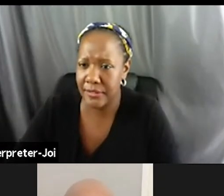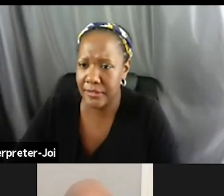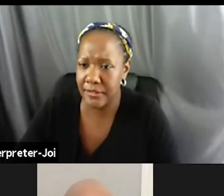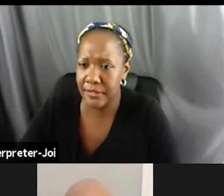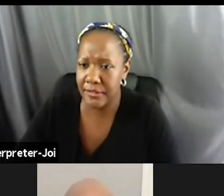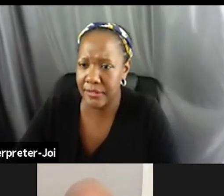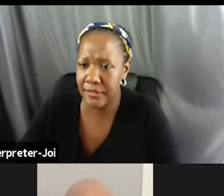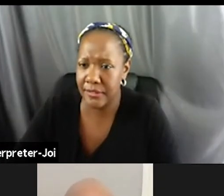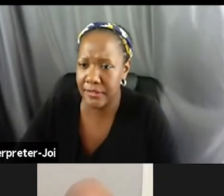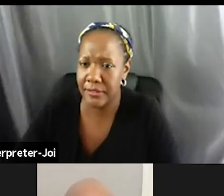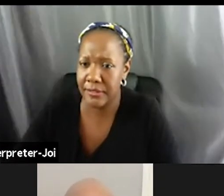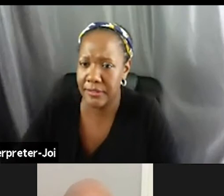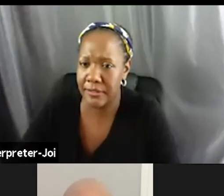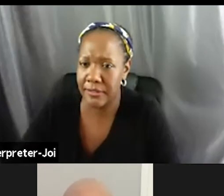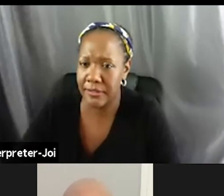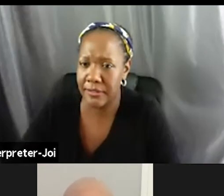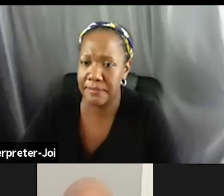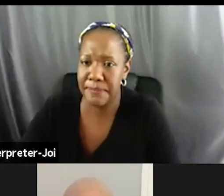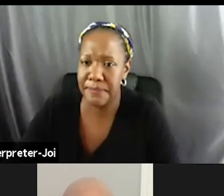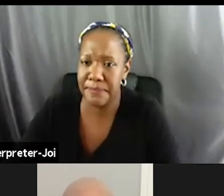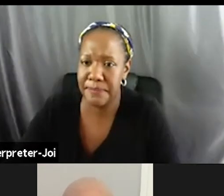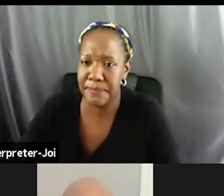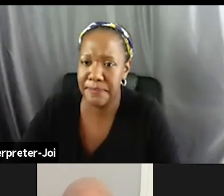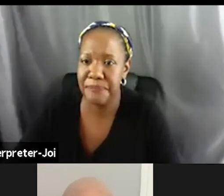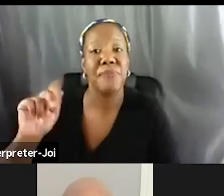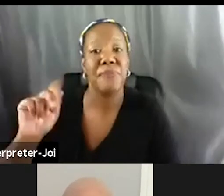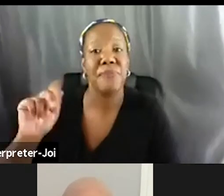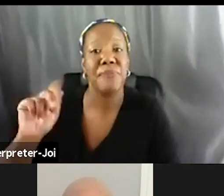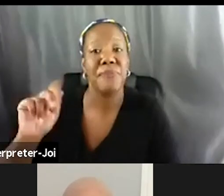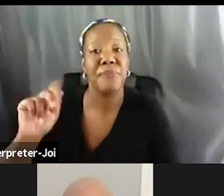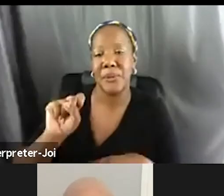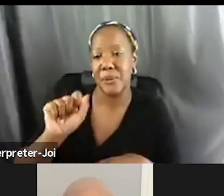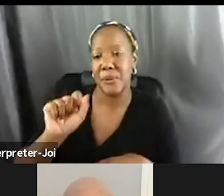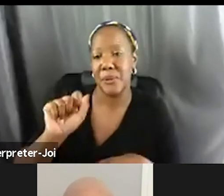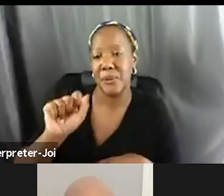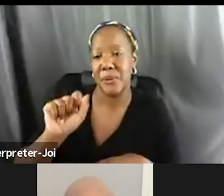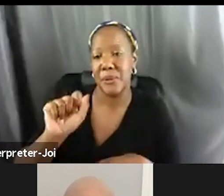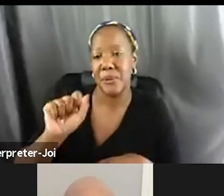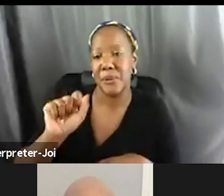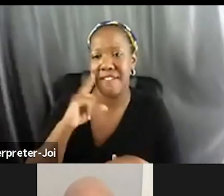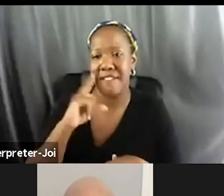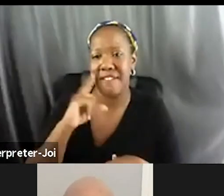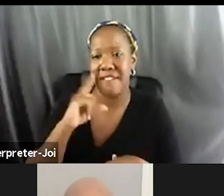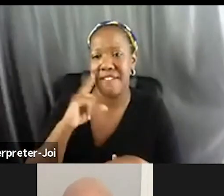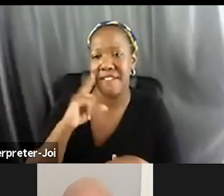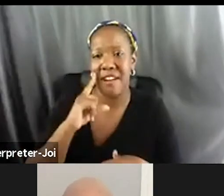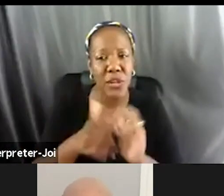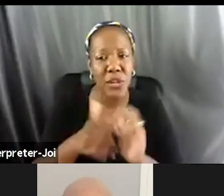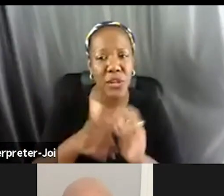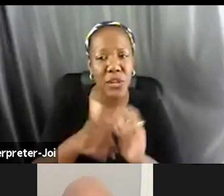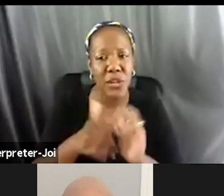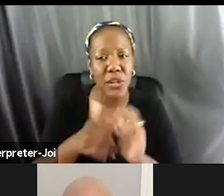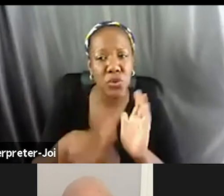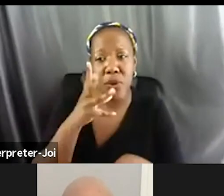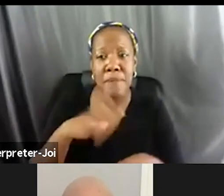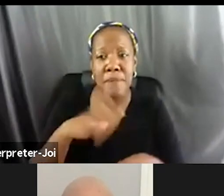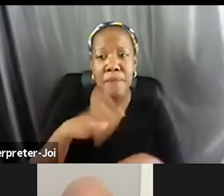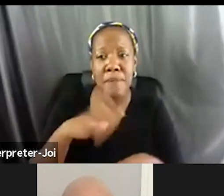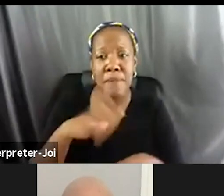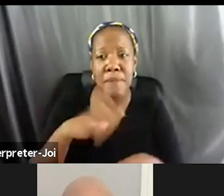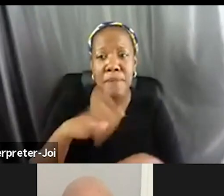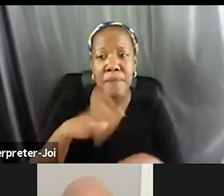Okay. So Sarah asks, how did you find women to photograph and interview and then convince them to share their